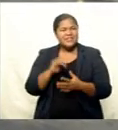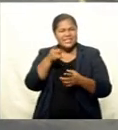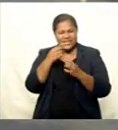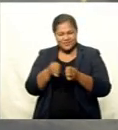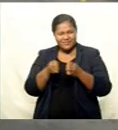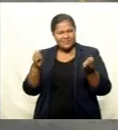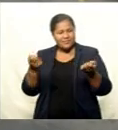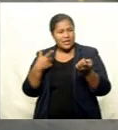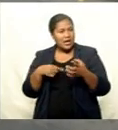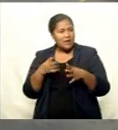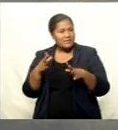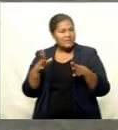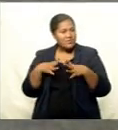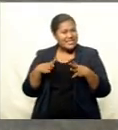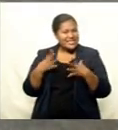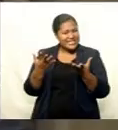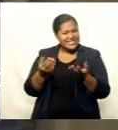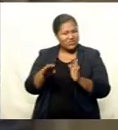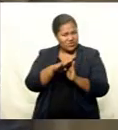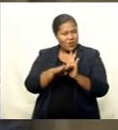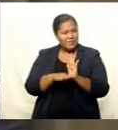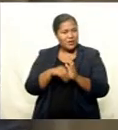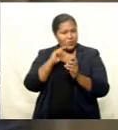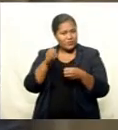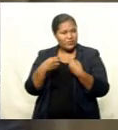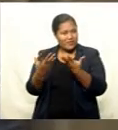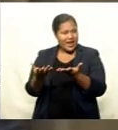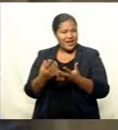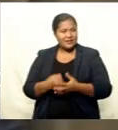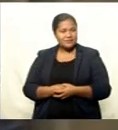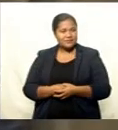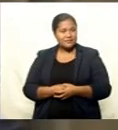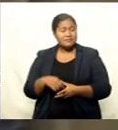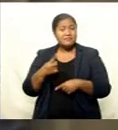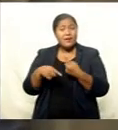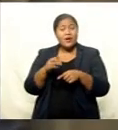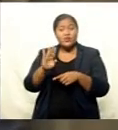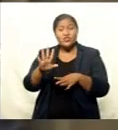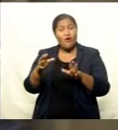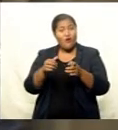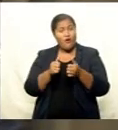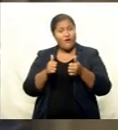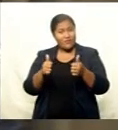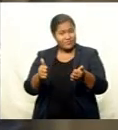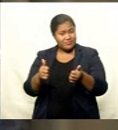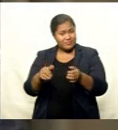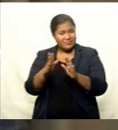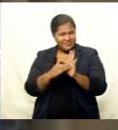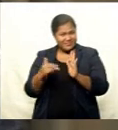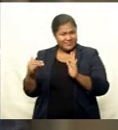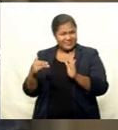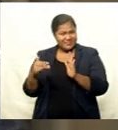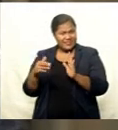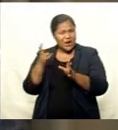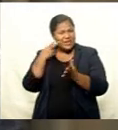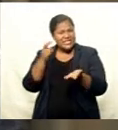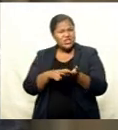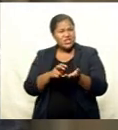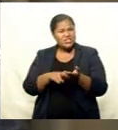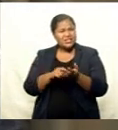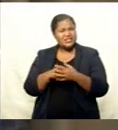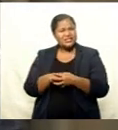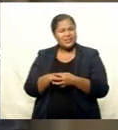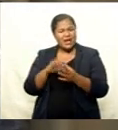includes prerequisite requirements. With regards to your vehicle registration, the Accident Compensation Commission